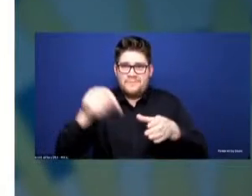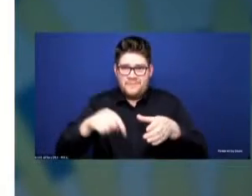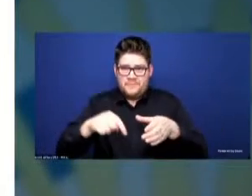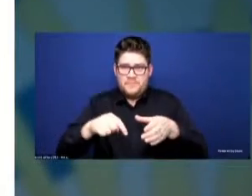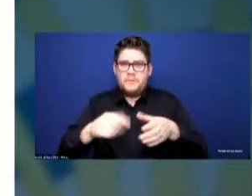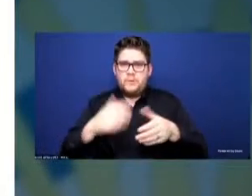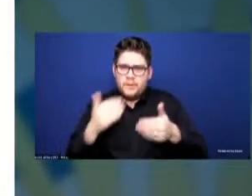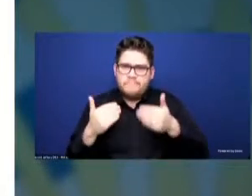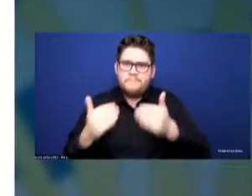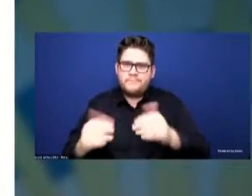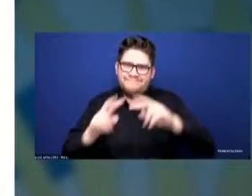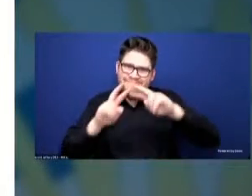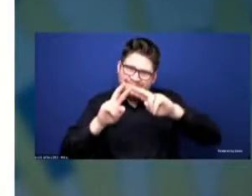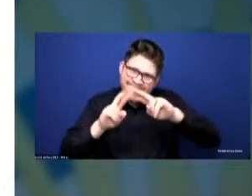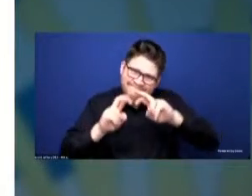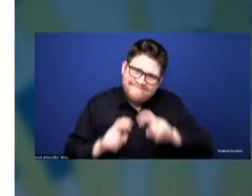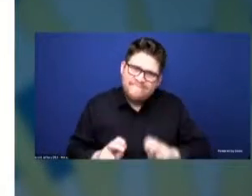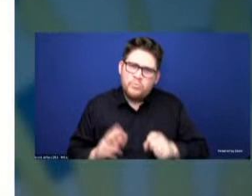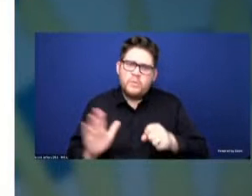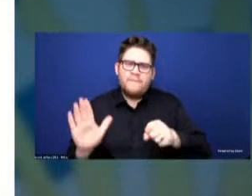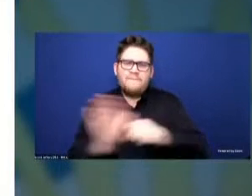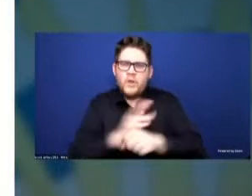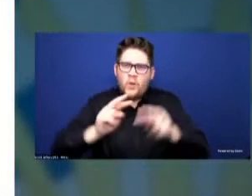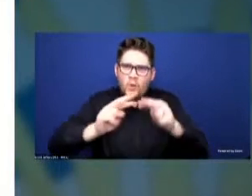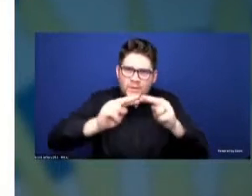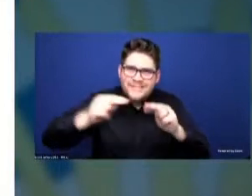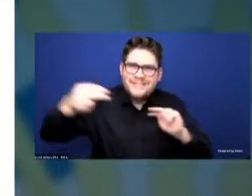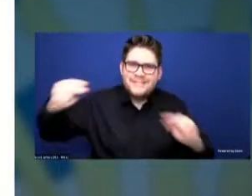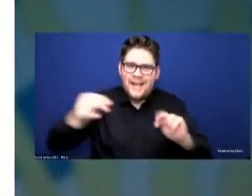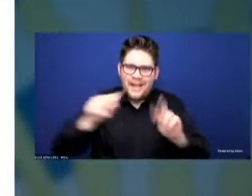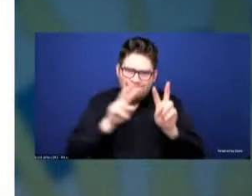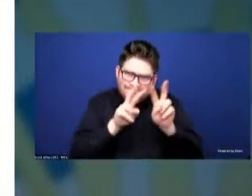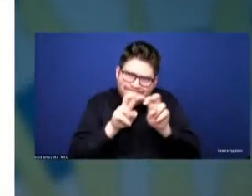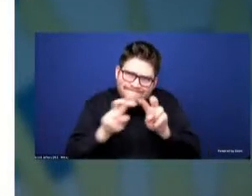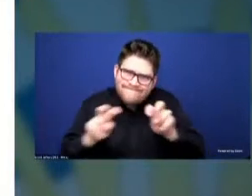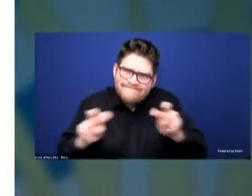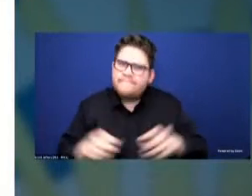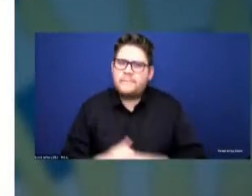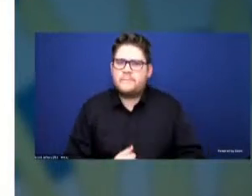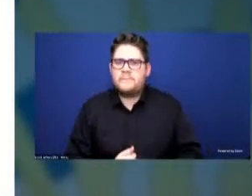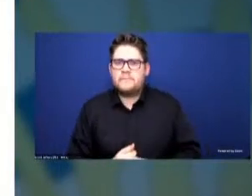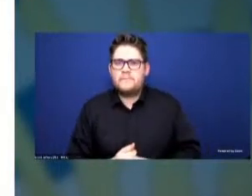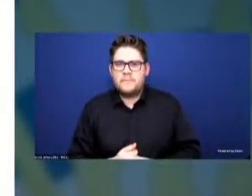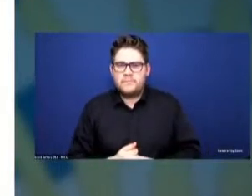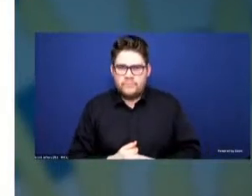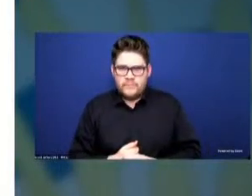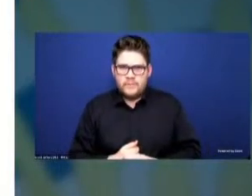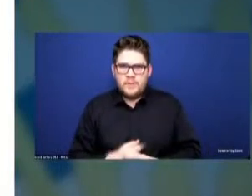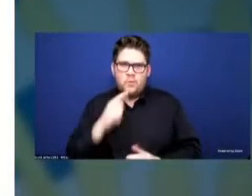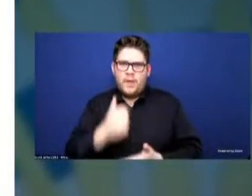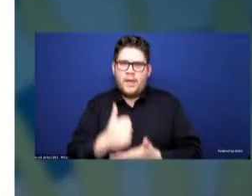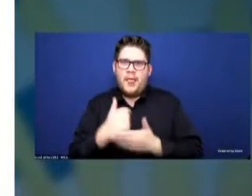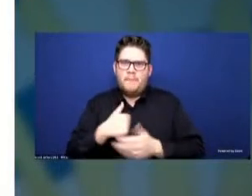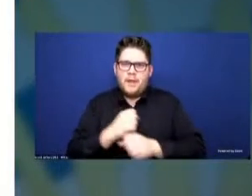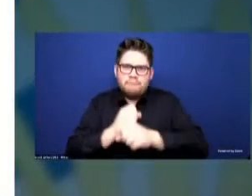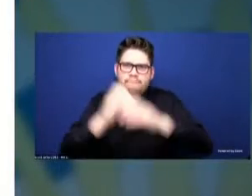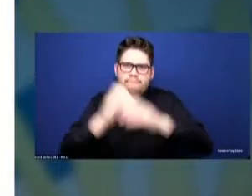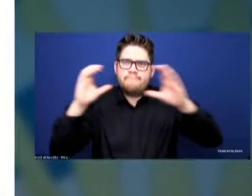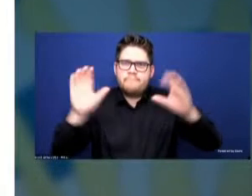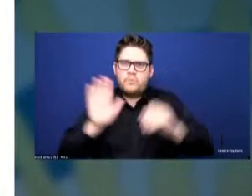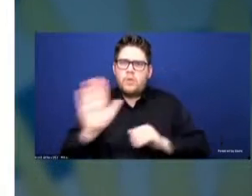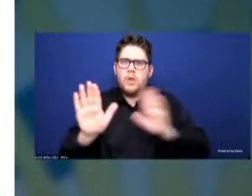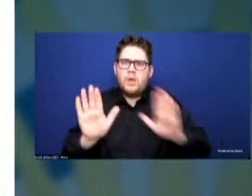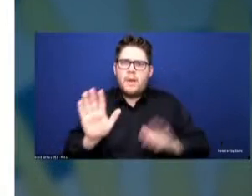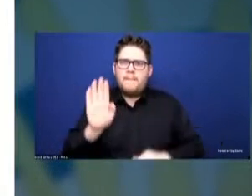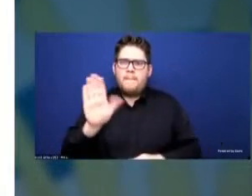whole genome sequencing on those, so we have an understanding of what proportion of different variants we're seeing in different